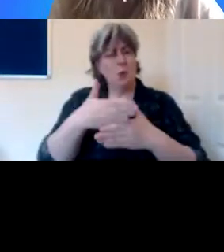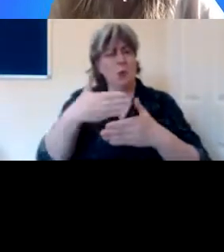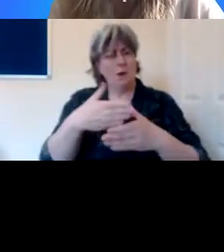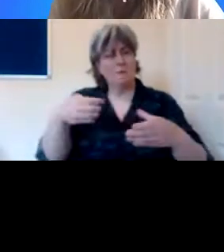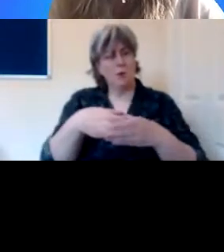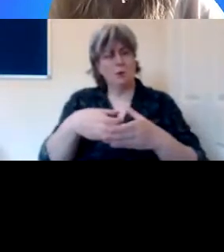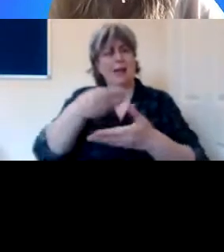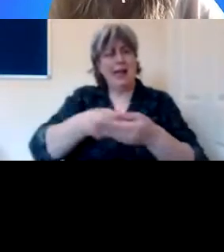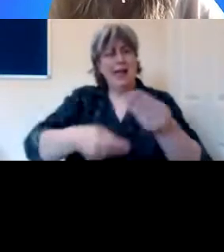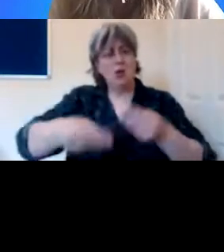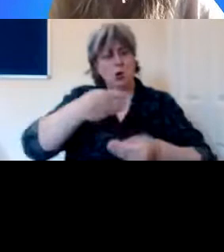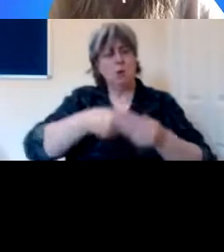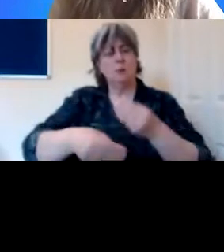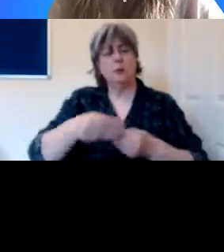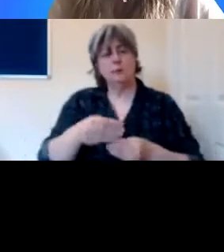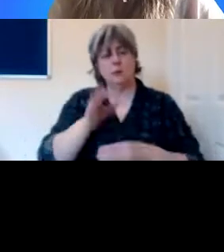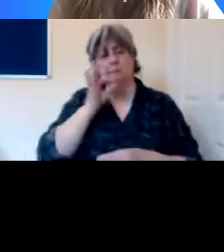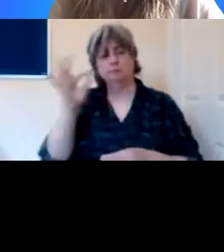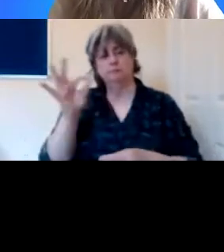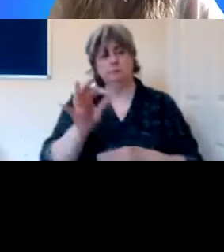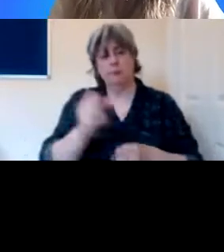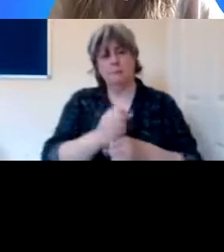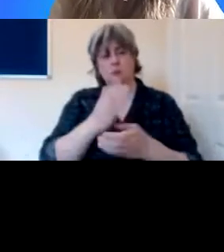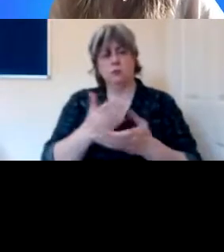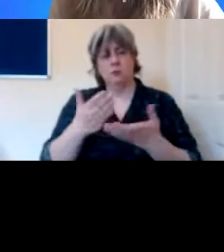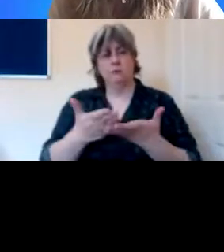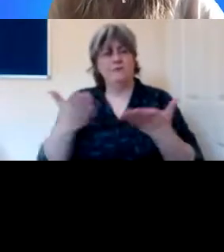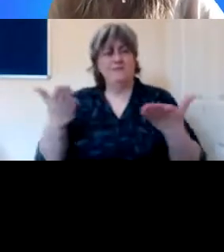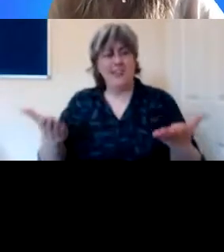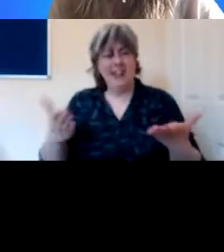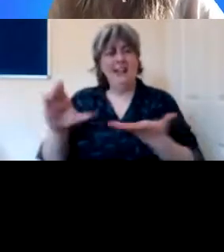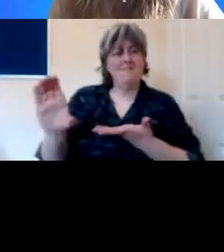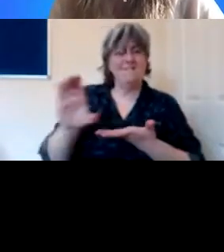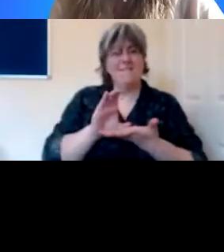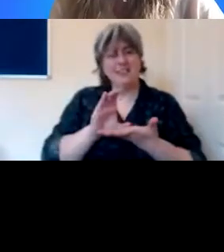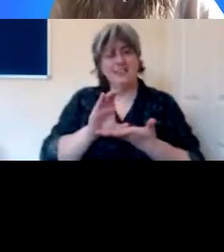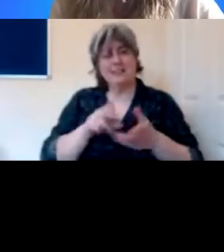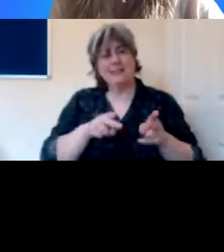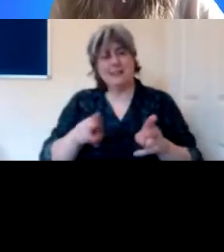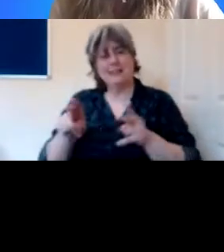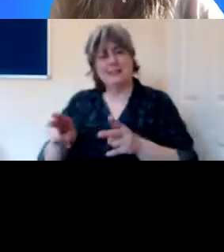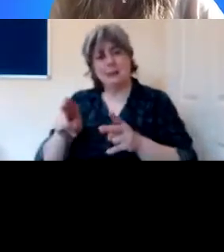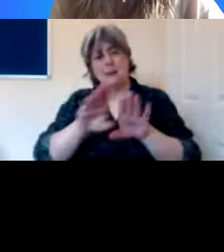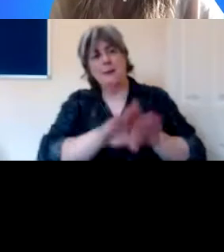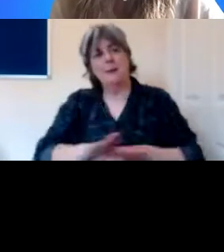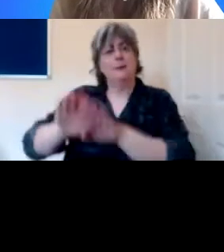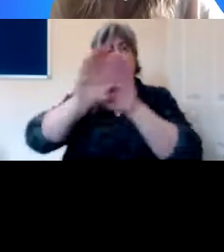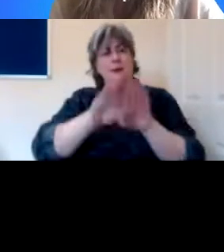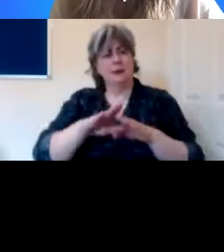a fair funding system is in place rather than the postcode lottery we've got currently got.